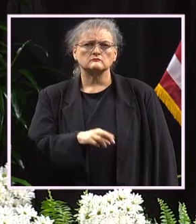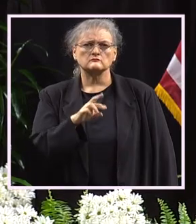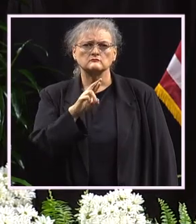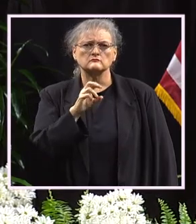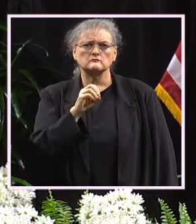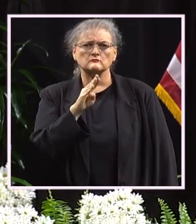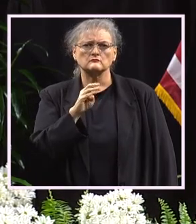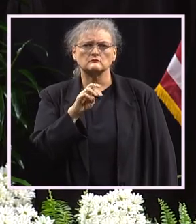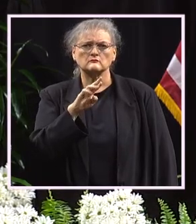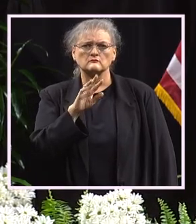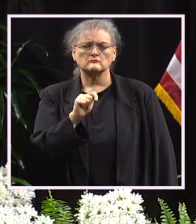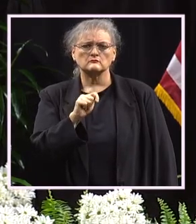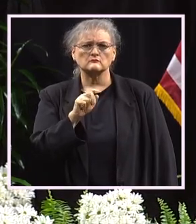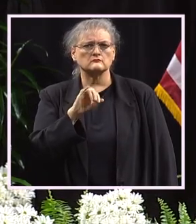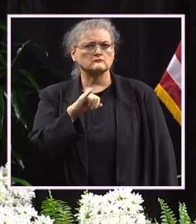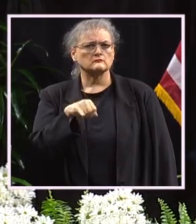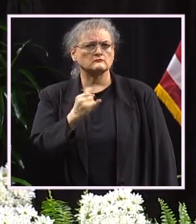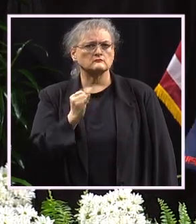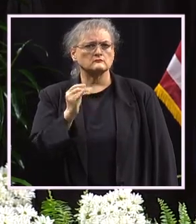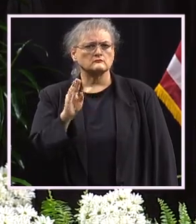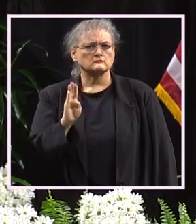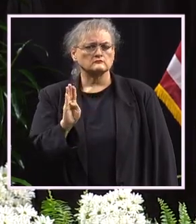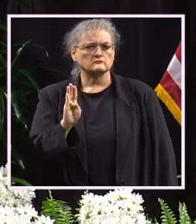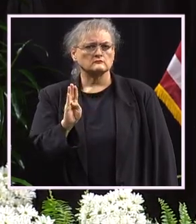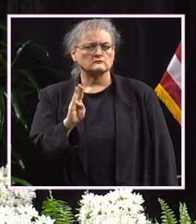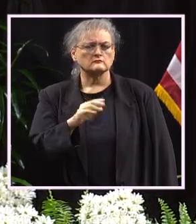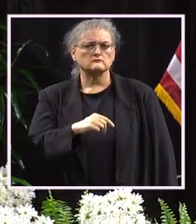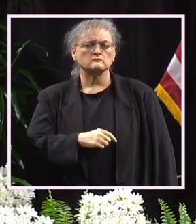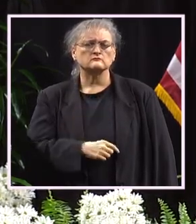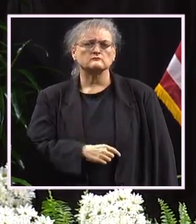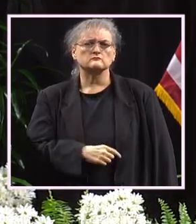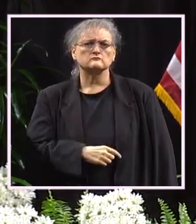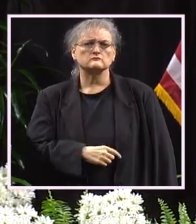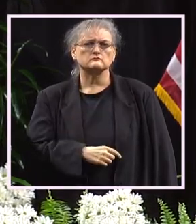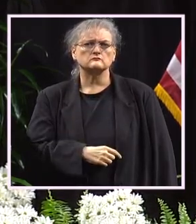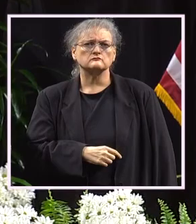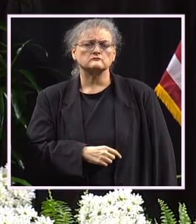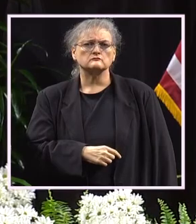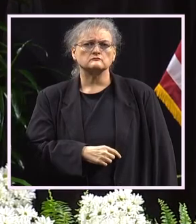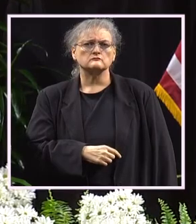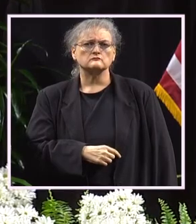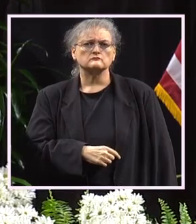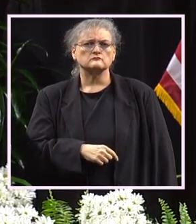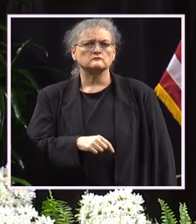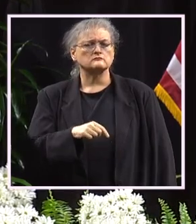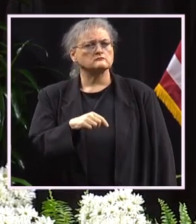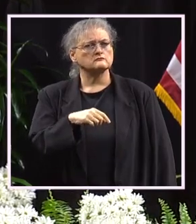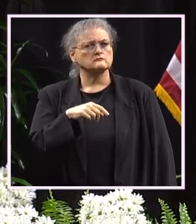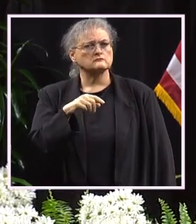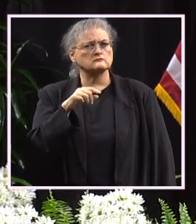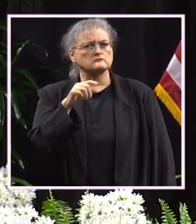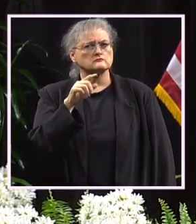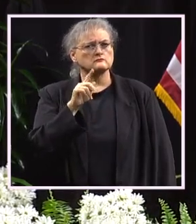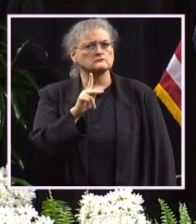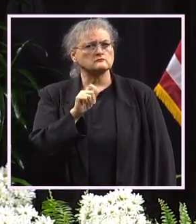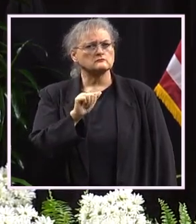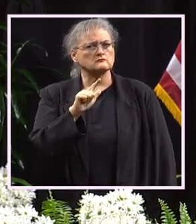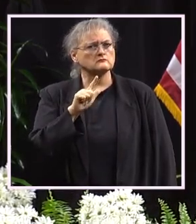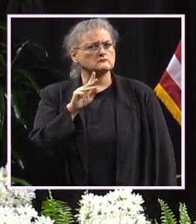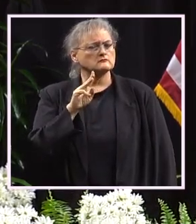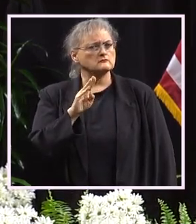Robert John Brendel, MBA. Caleb S. Ibarra.